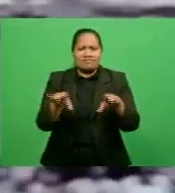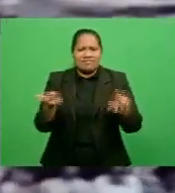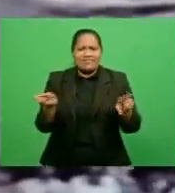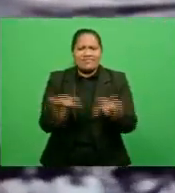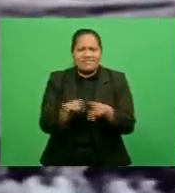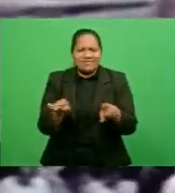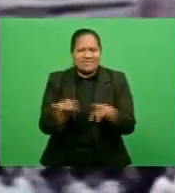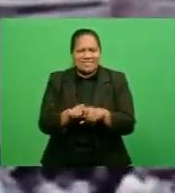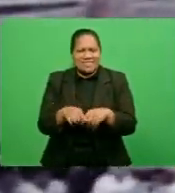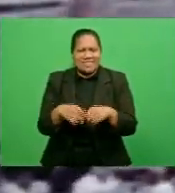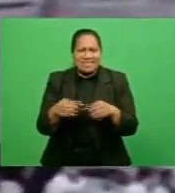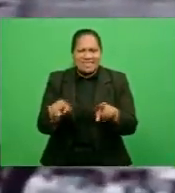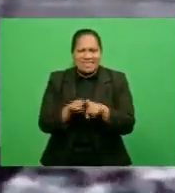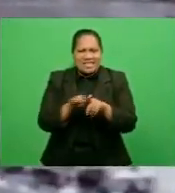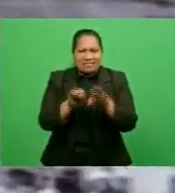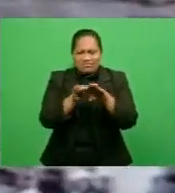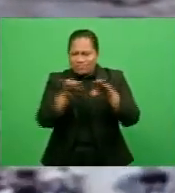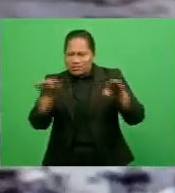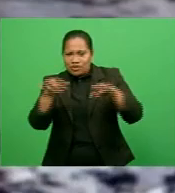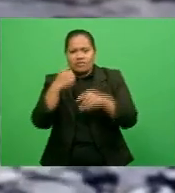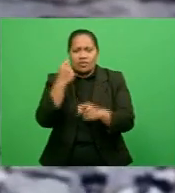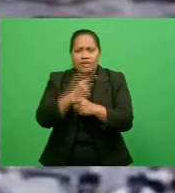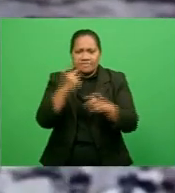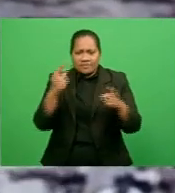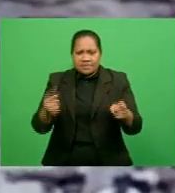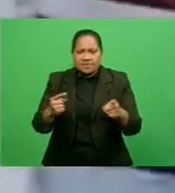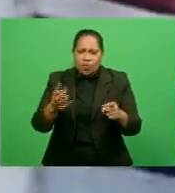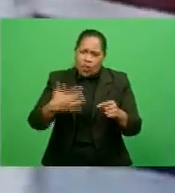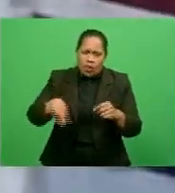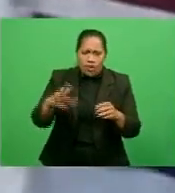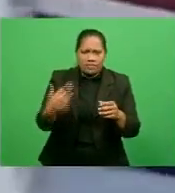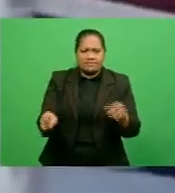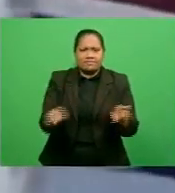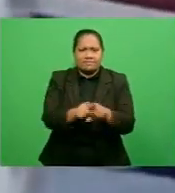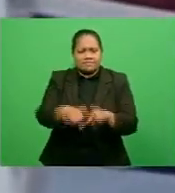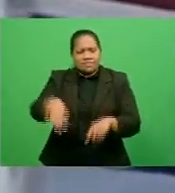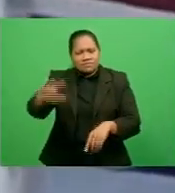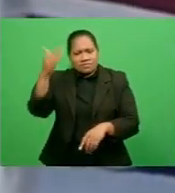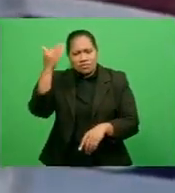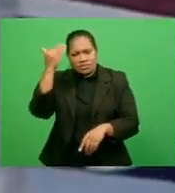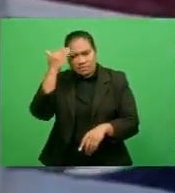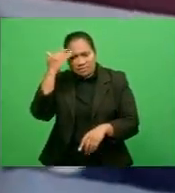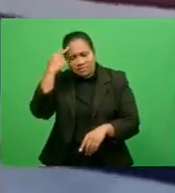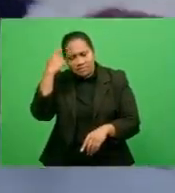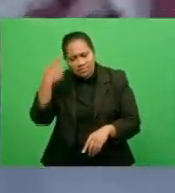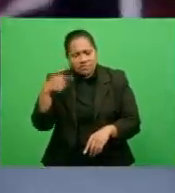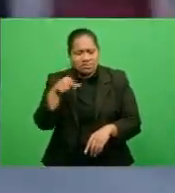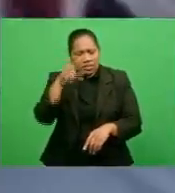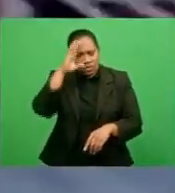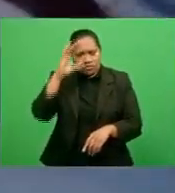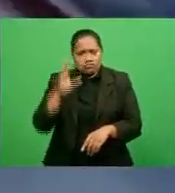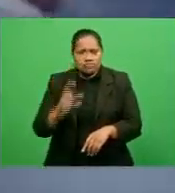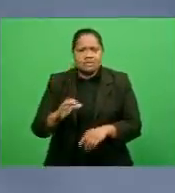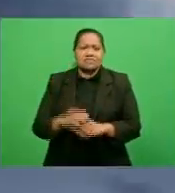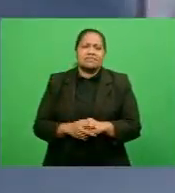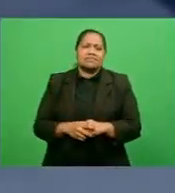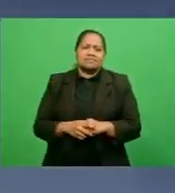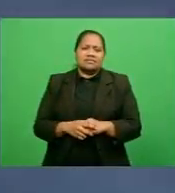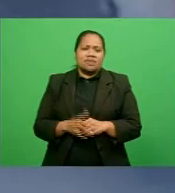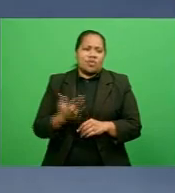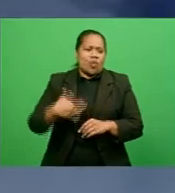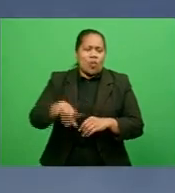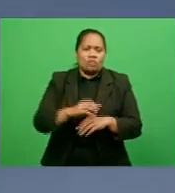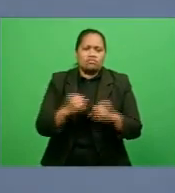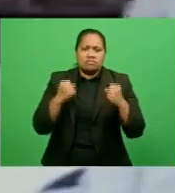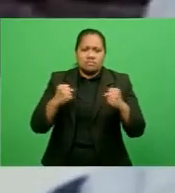governance. Everybody will have a common thought in the interest of the country, and we will all be strong and able